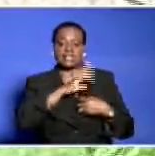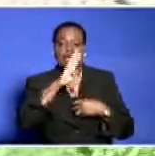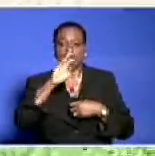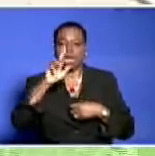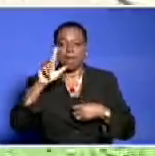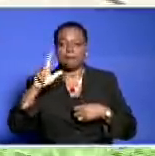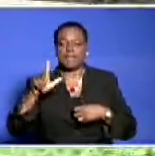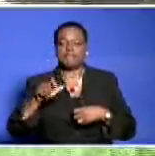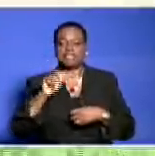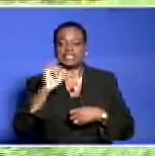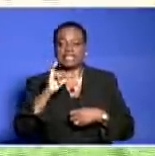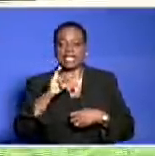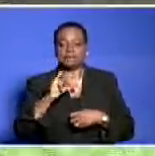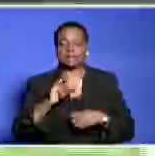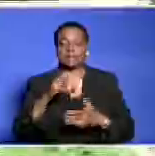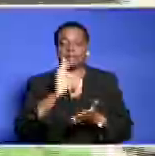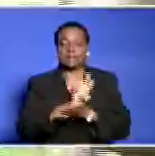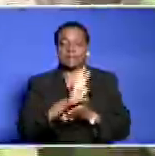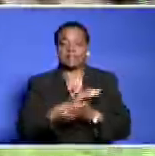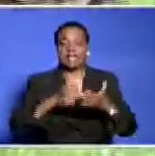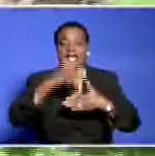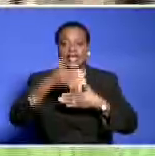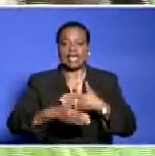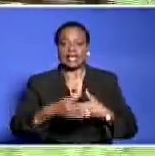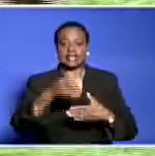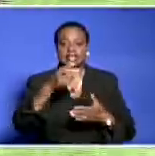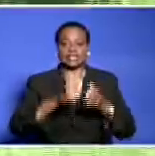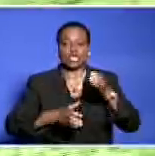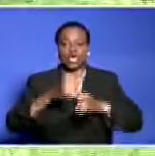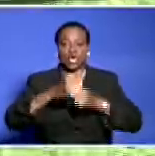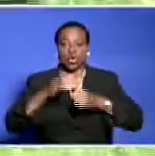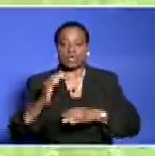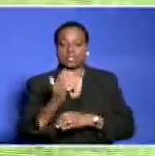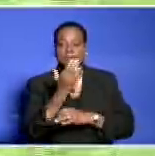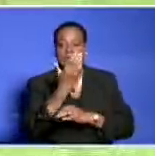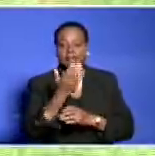at their next court appearance. Siaska Adderley, ZNS Network News.